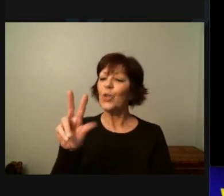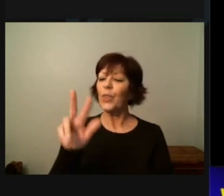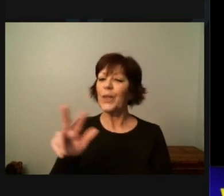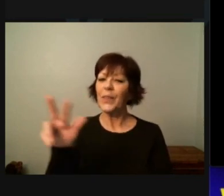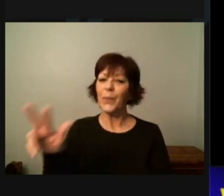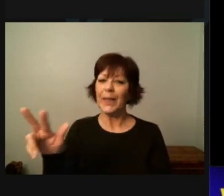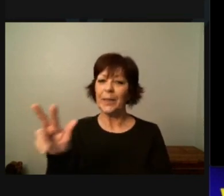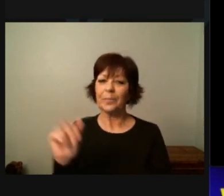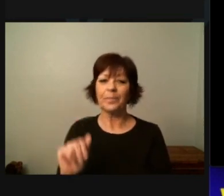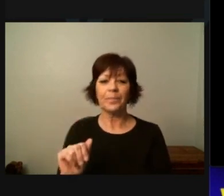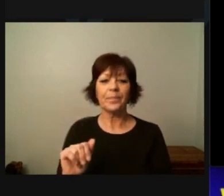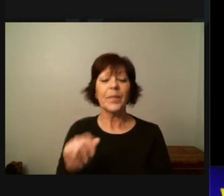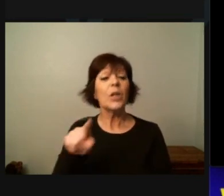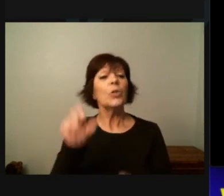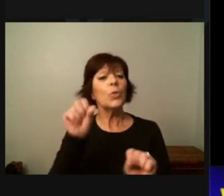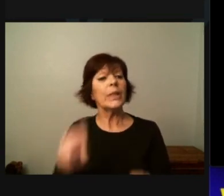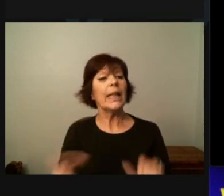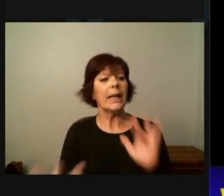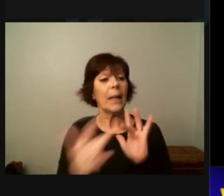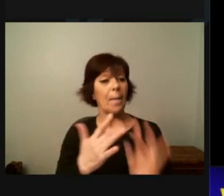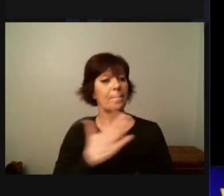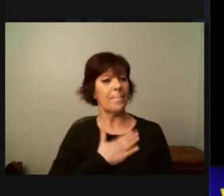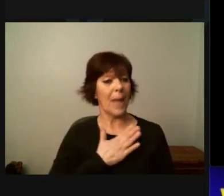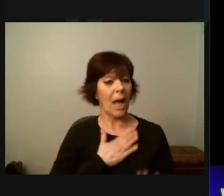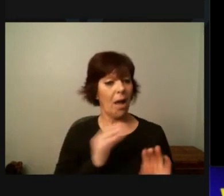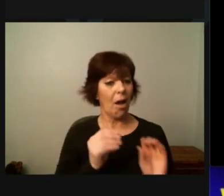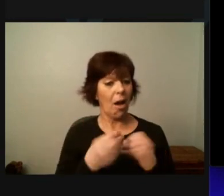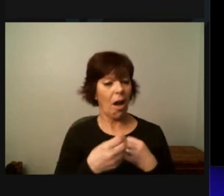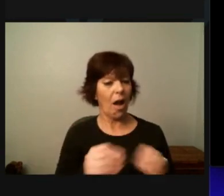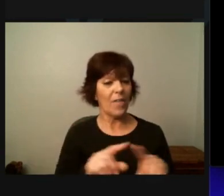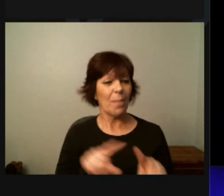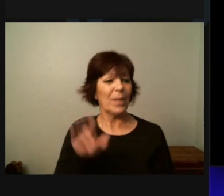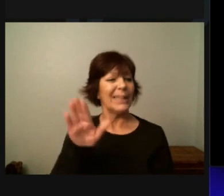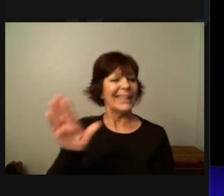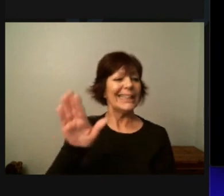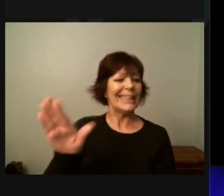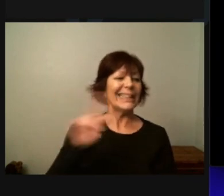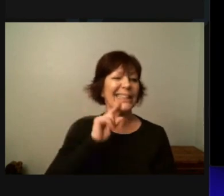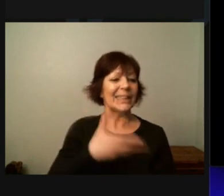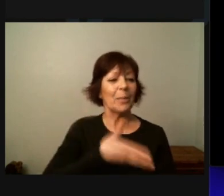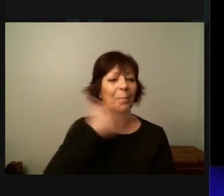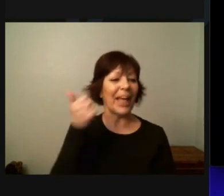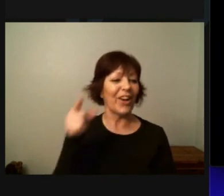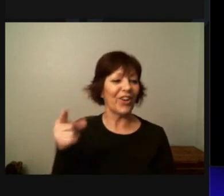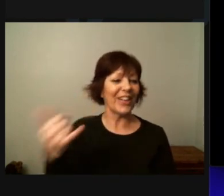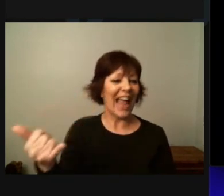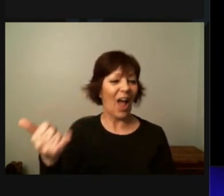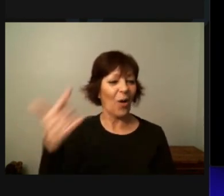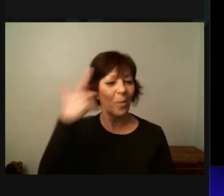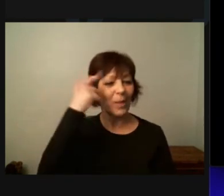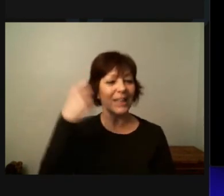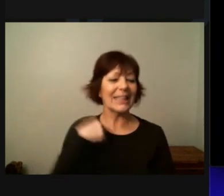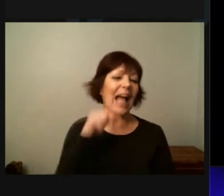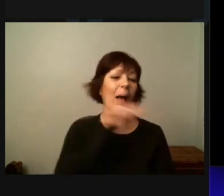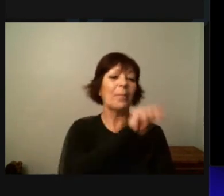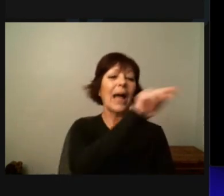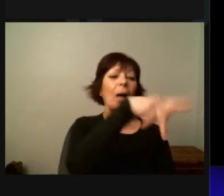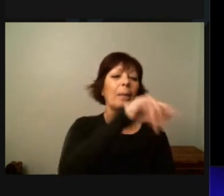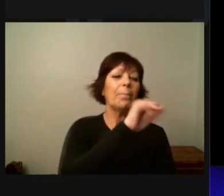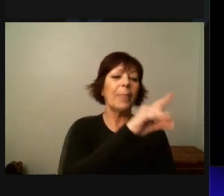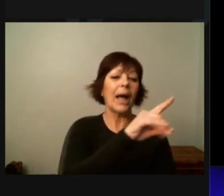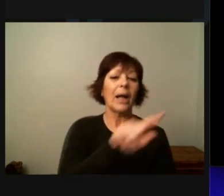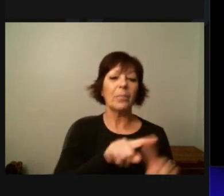858-6233. You can try my office, but Frank's office is a little better at this time because I'm out at Pods, but it's